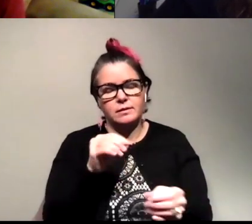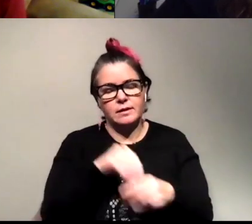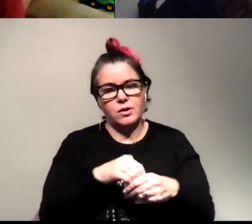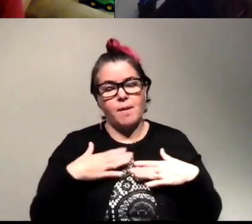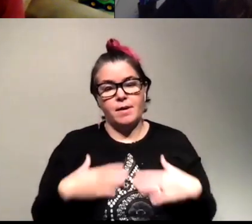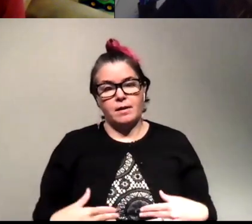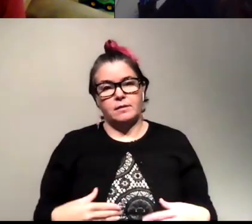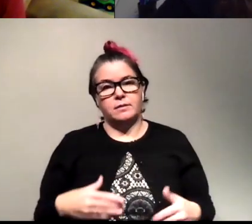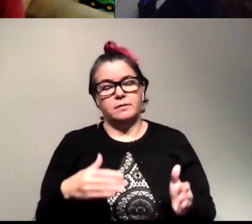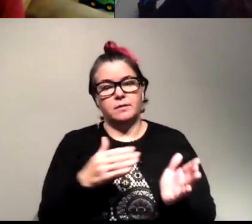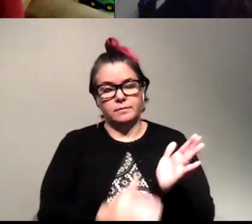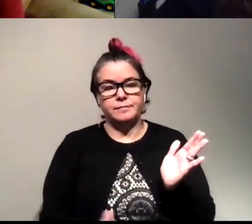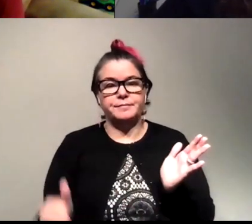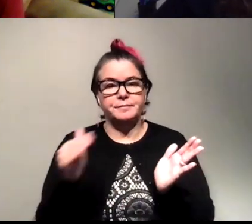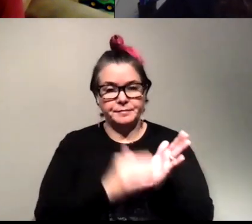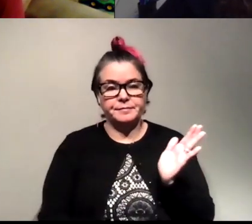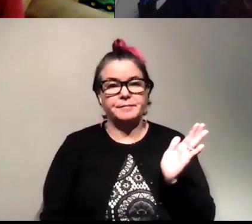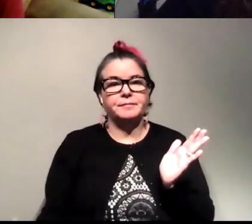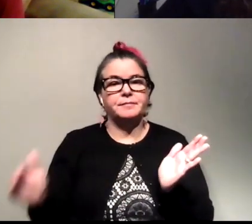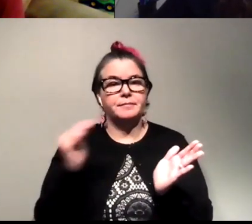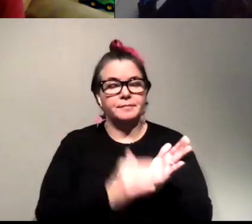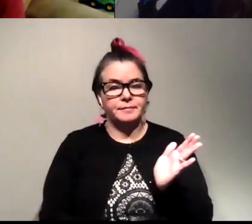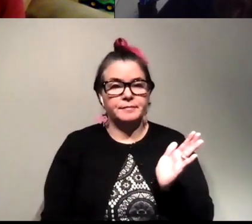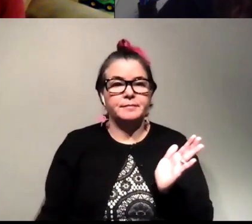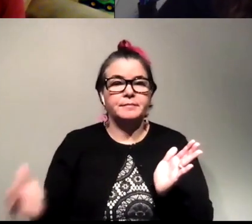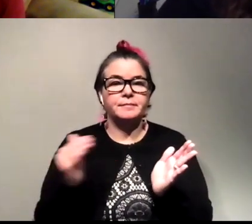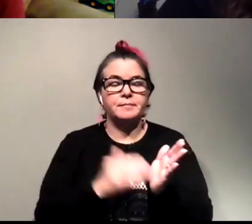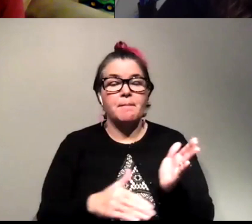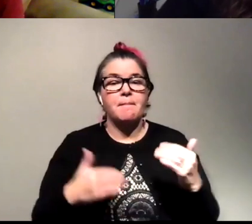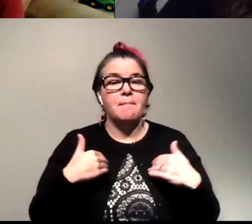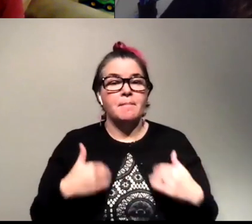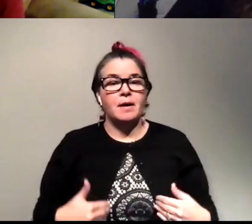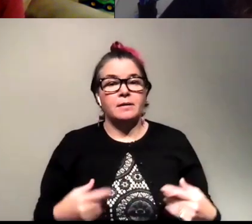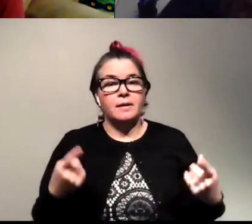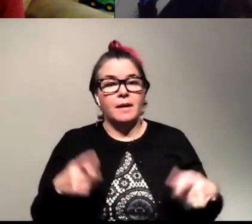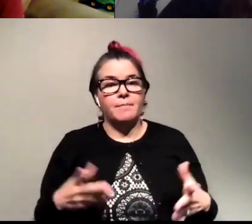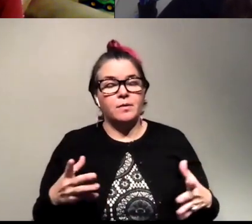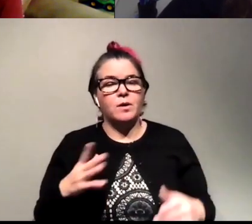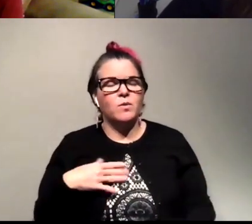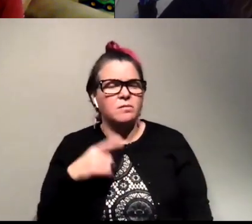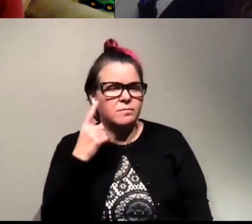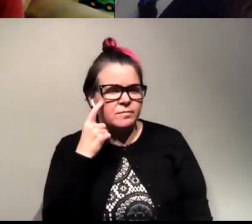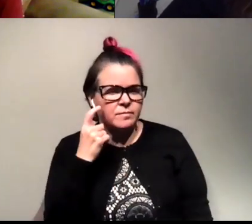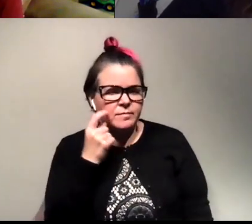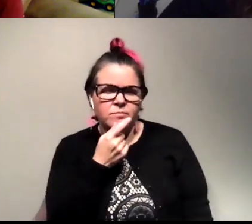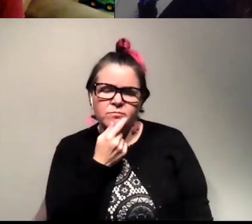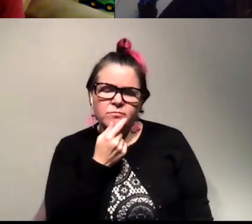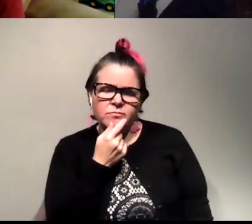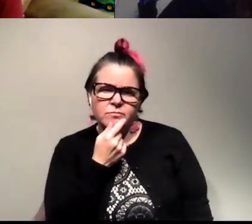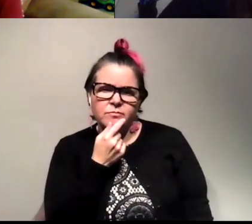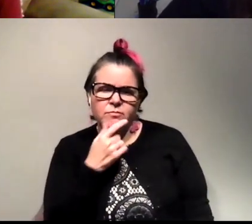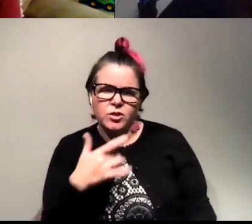it often, our body starts to get suspicious and